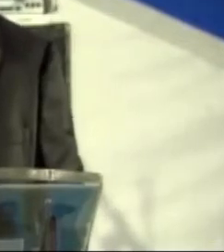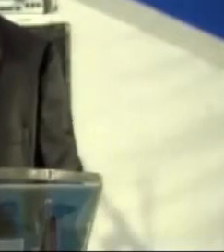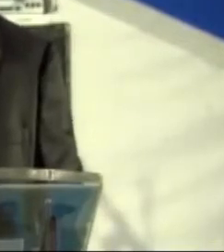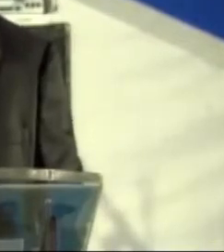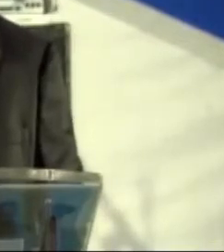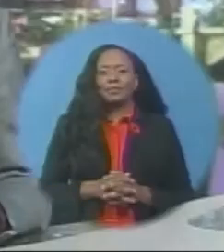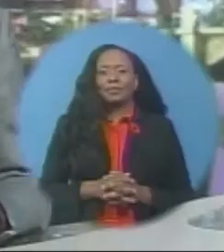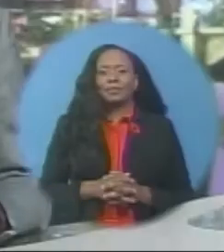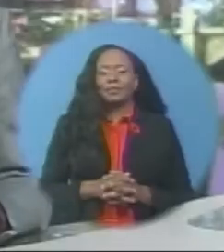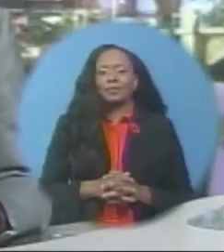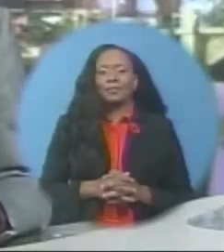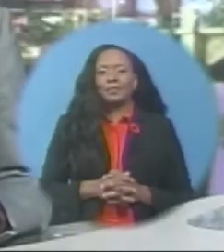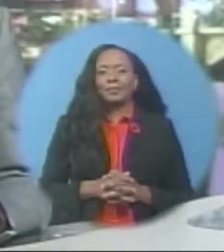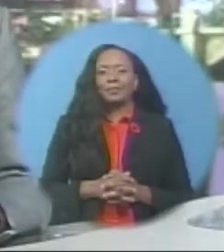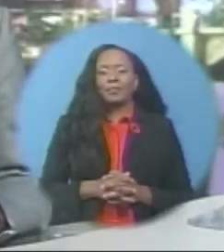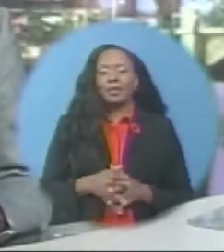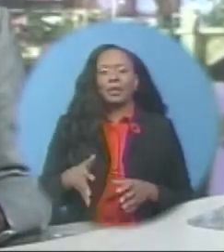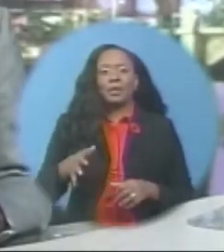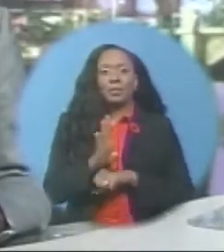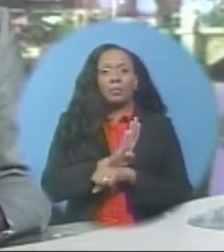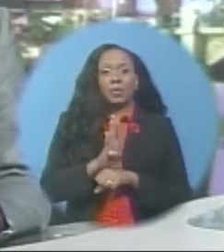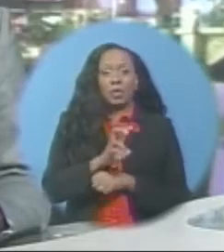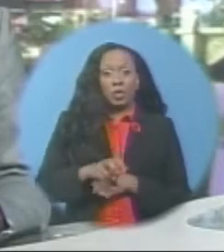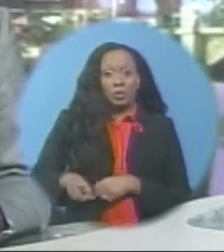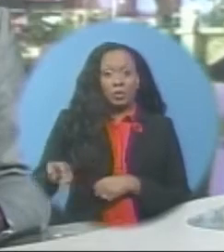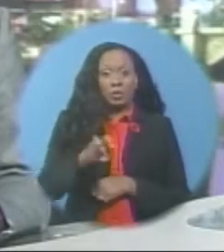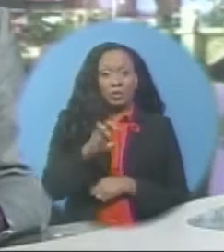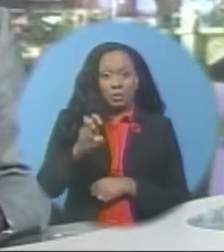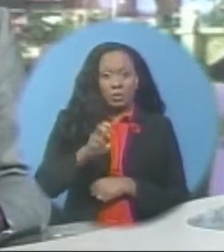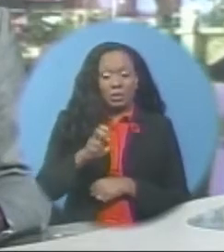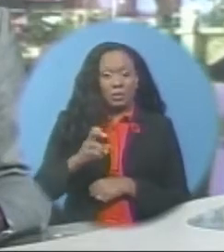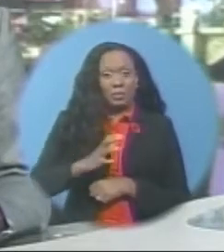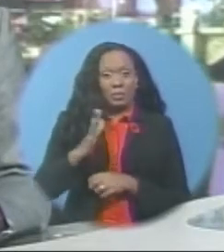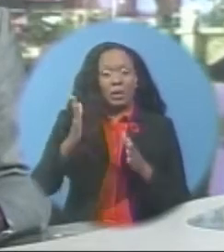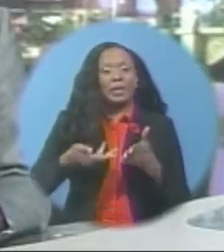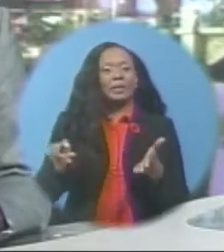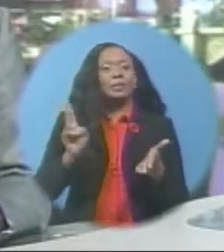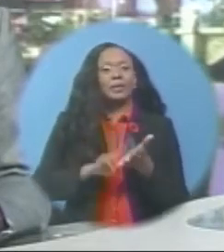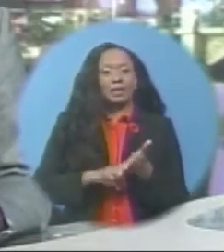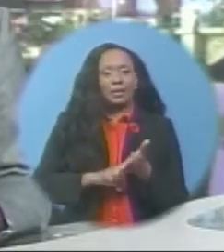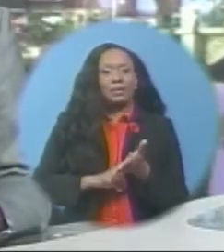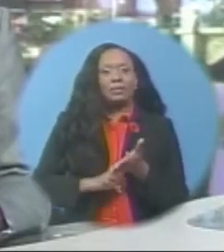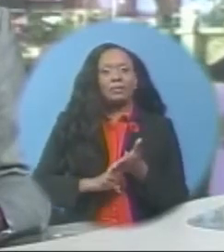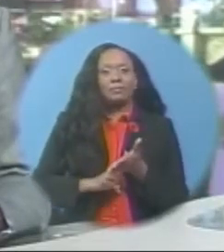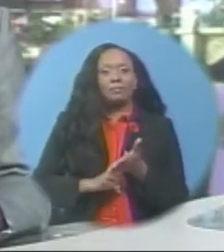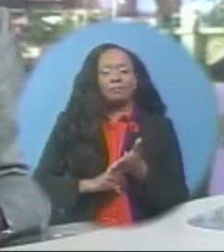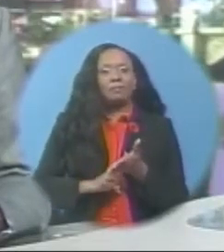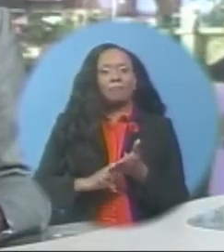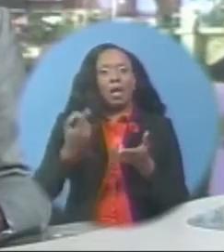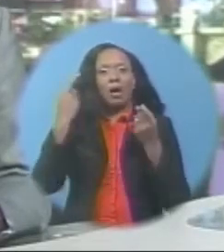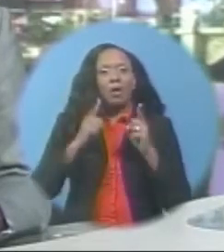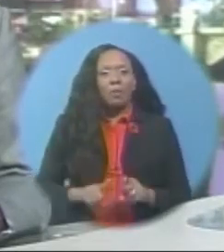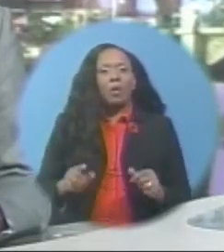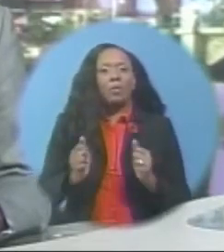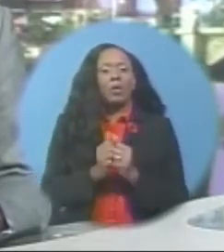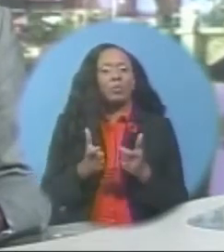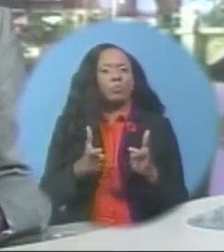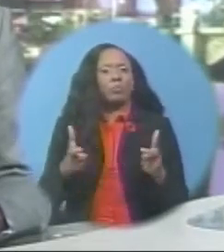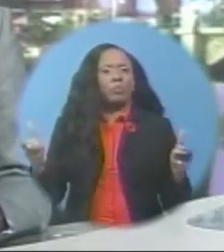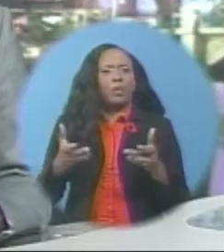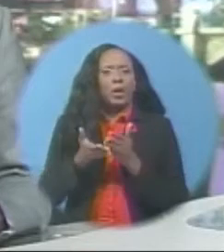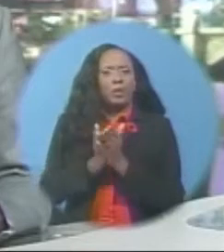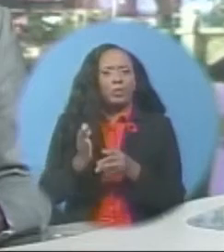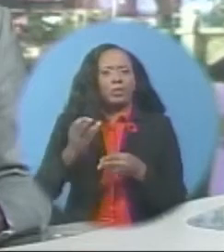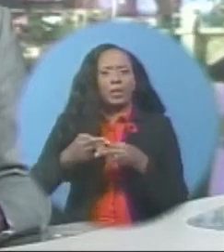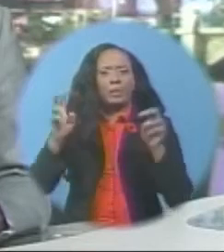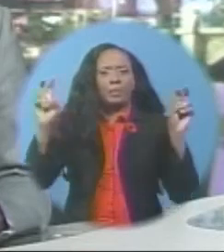Bridgetown. Local tourism officials have signed a major deal with the United Kingdom's third largest cruise line, Morella Cruises. It